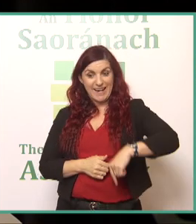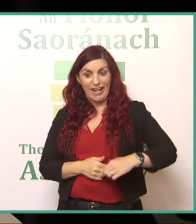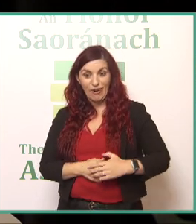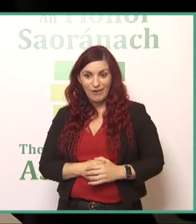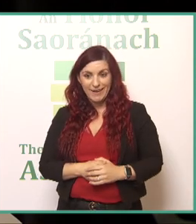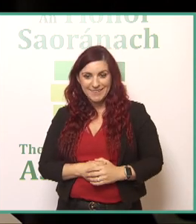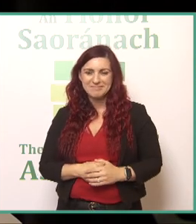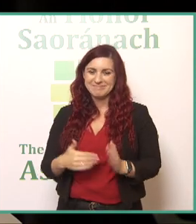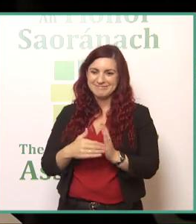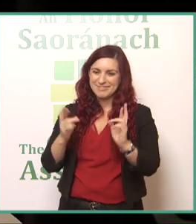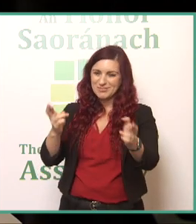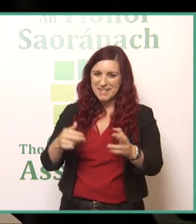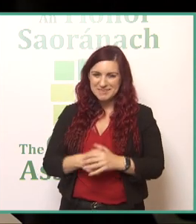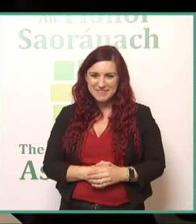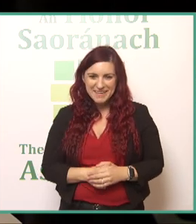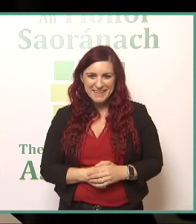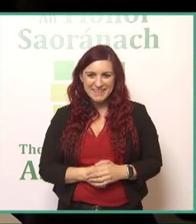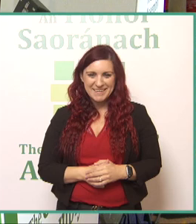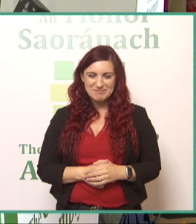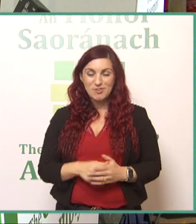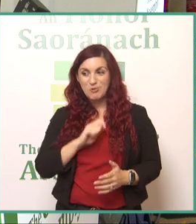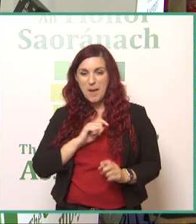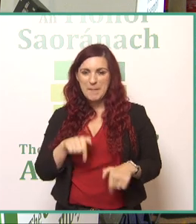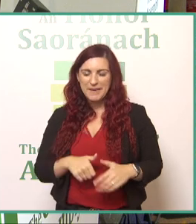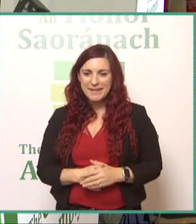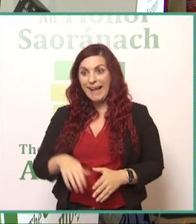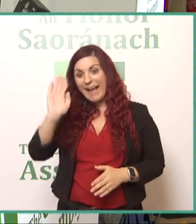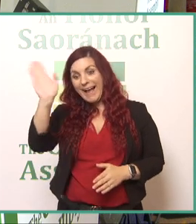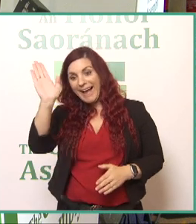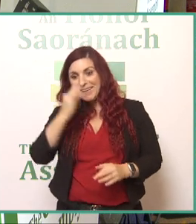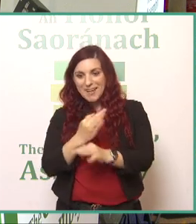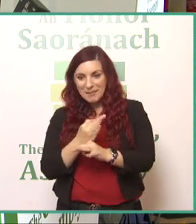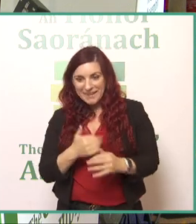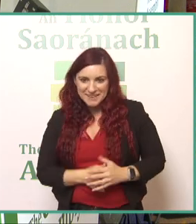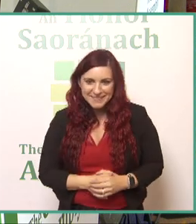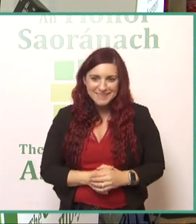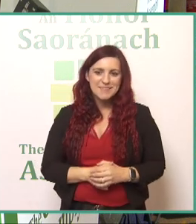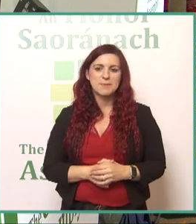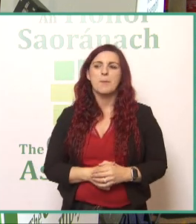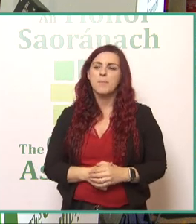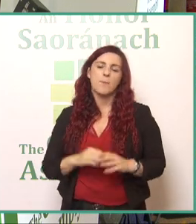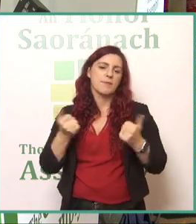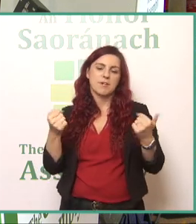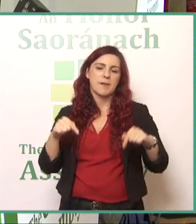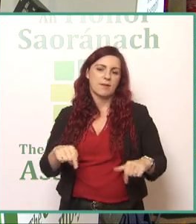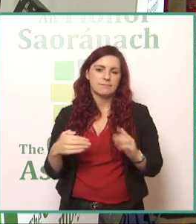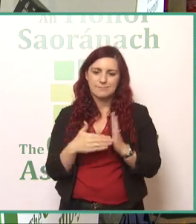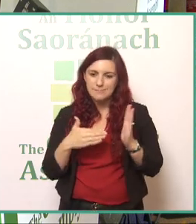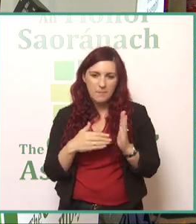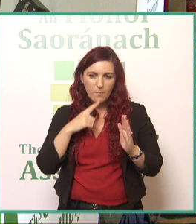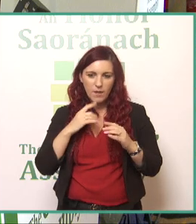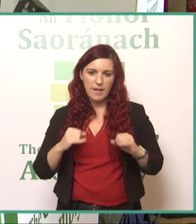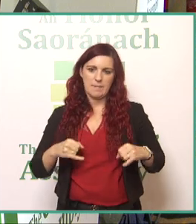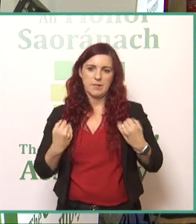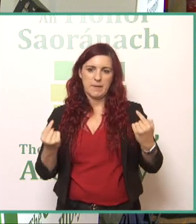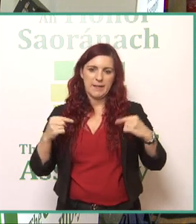So I am here. Yes, I'm getting a break from the family. Hi, family. So, it's great to be here. I'm delighted to be with